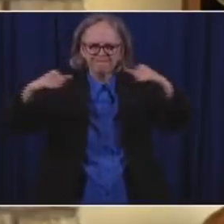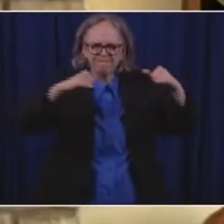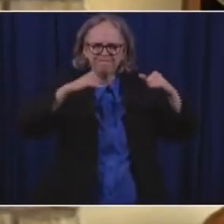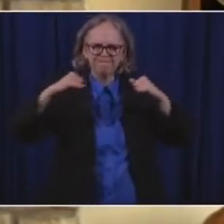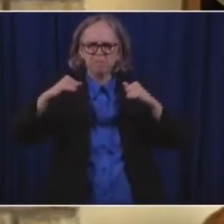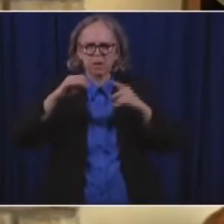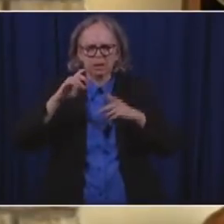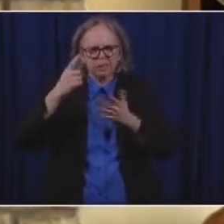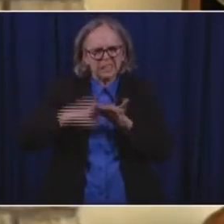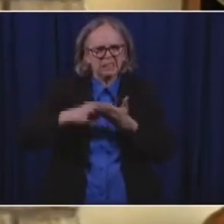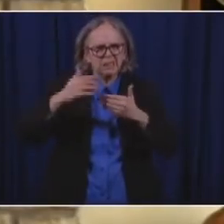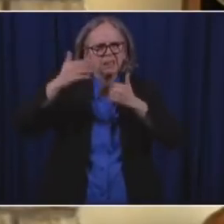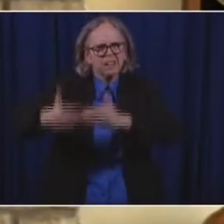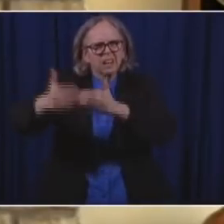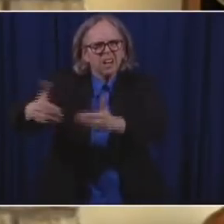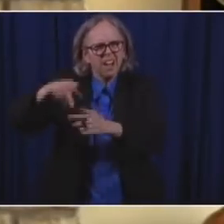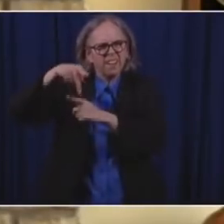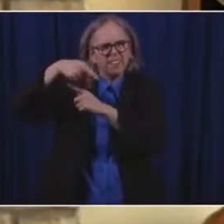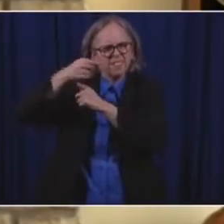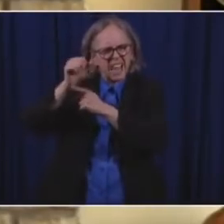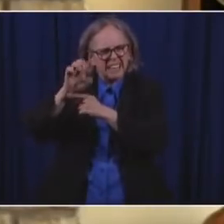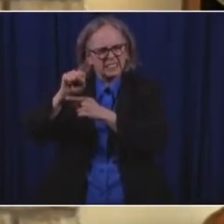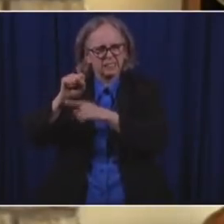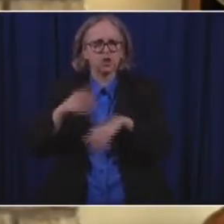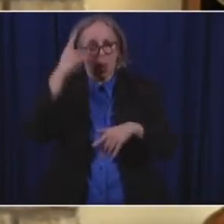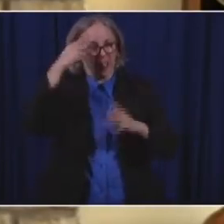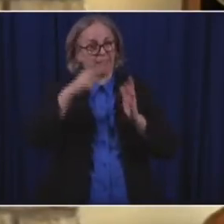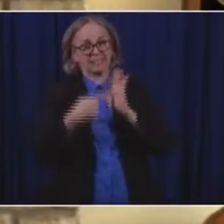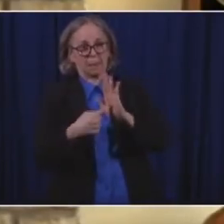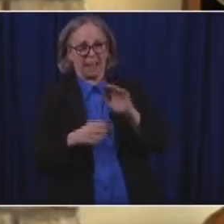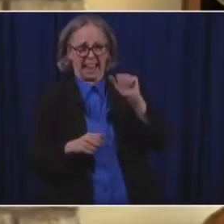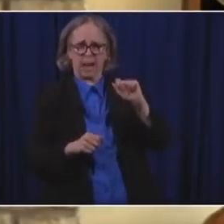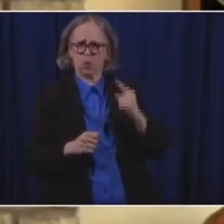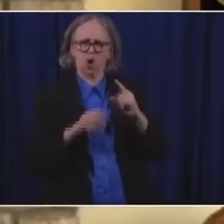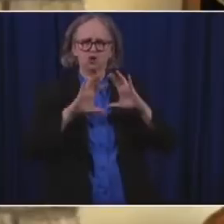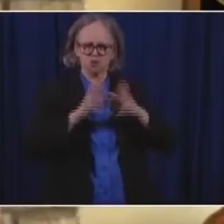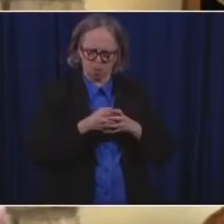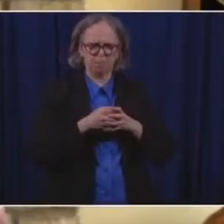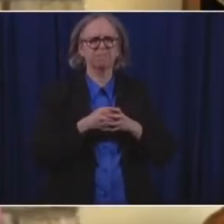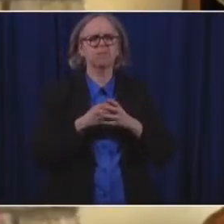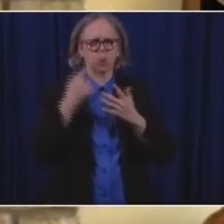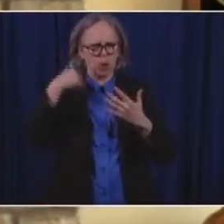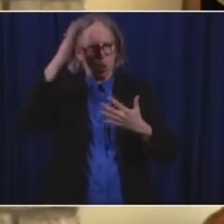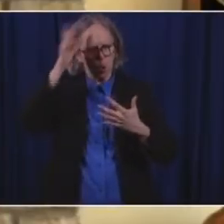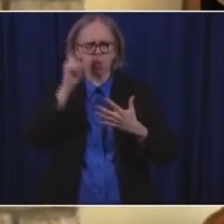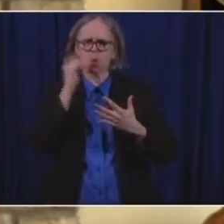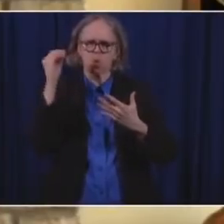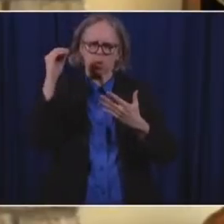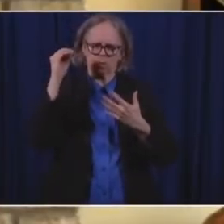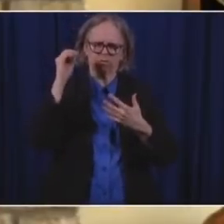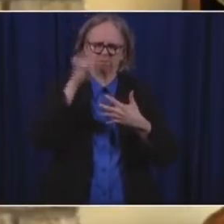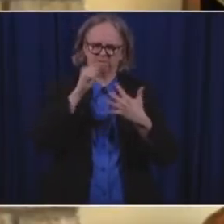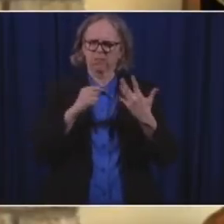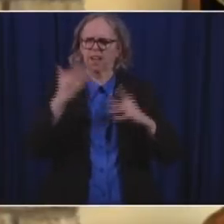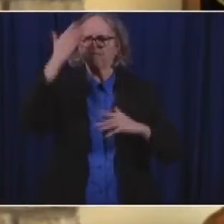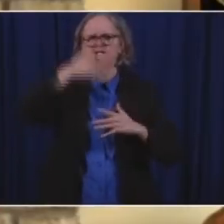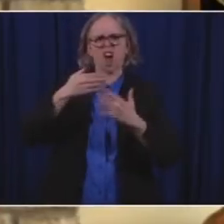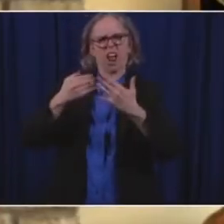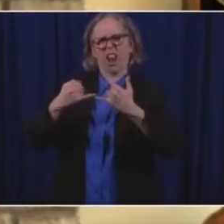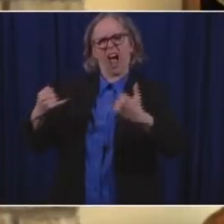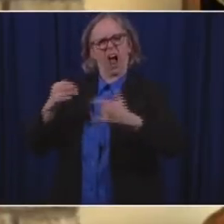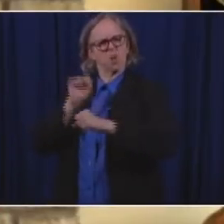as one group. And that is people who are out front dealing with people with